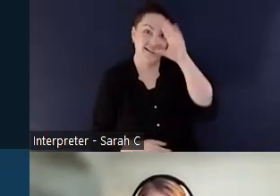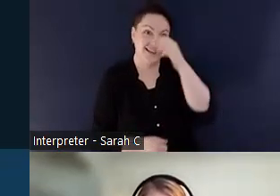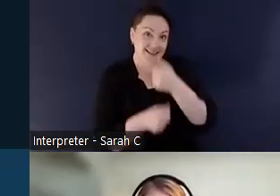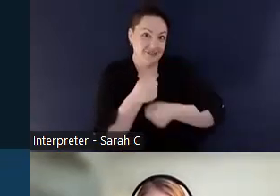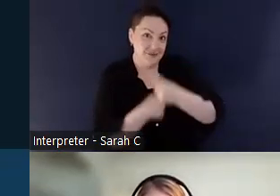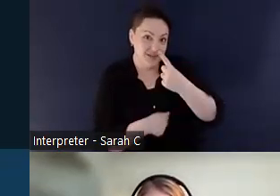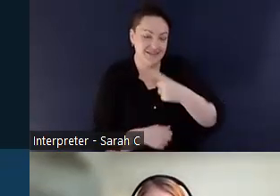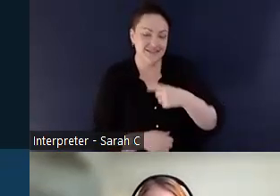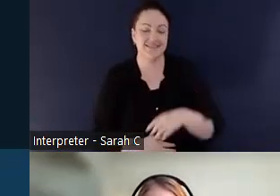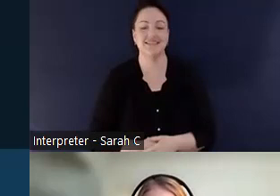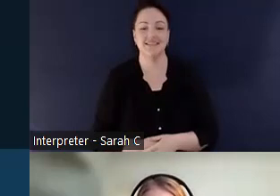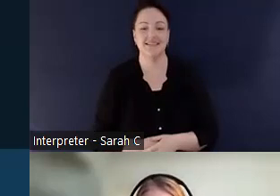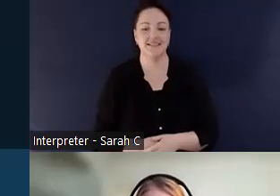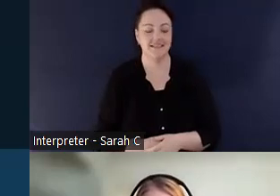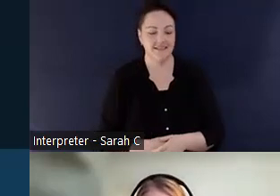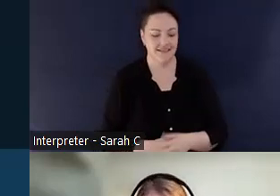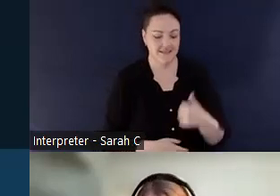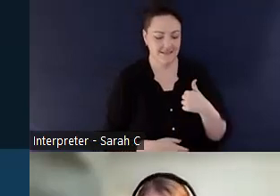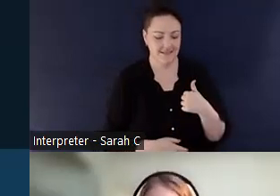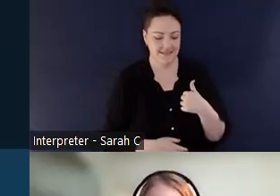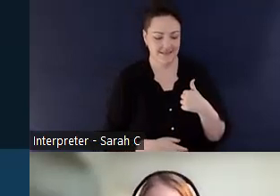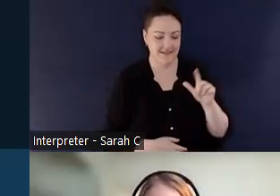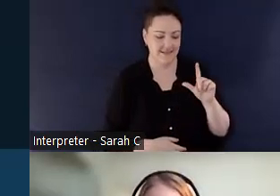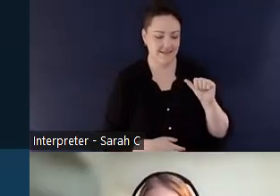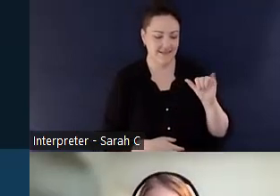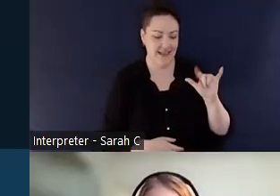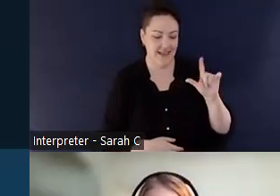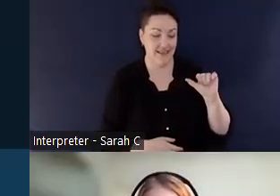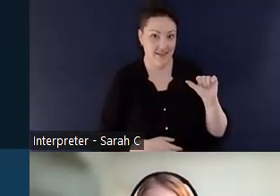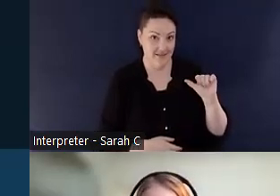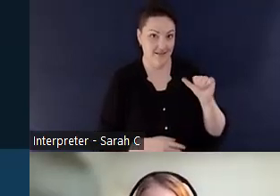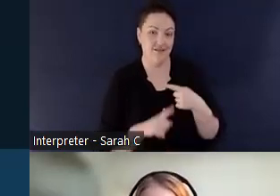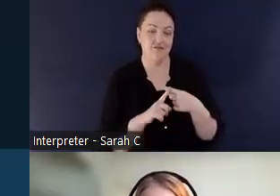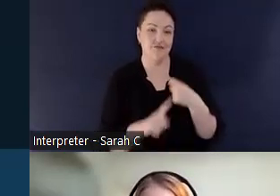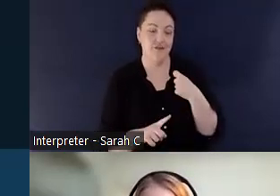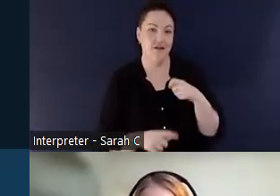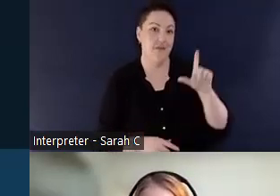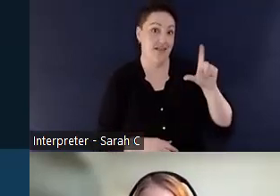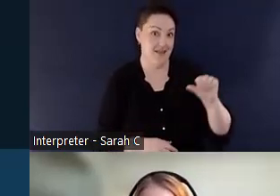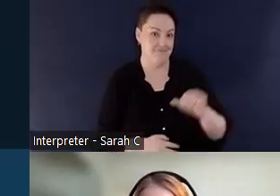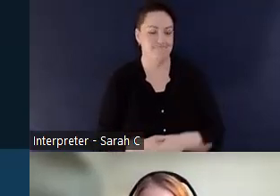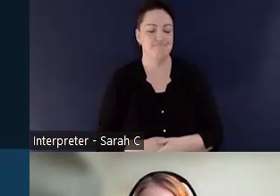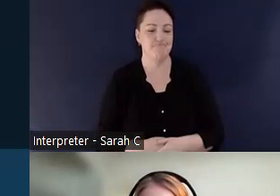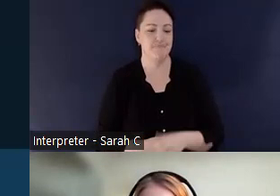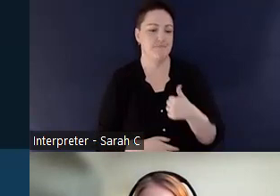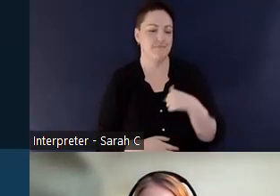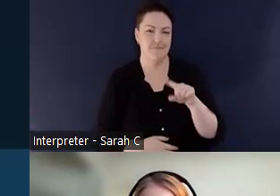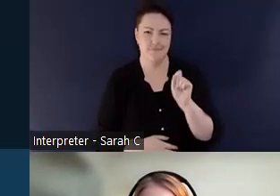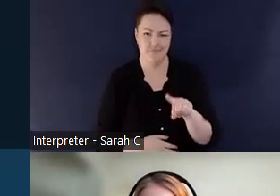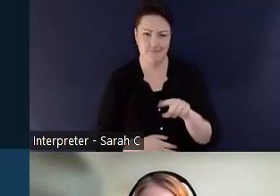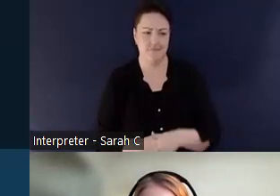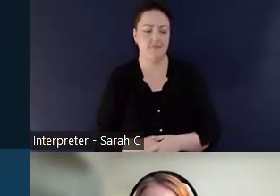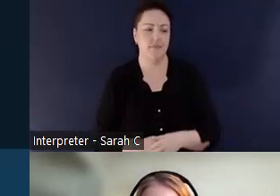hi, Hannah. I'm Layla with the City of NGO. I have a question, which is the